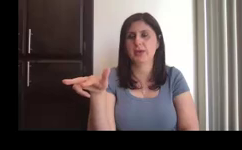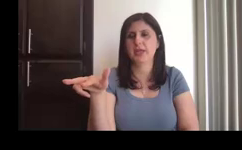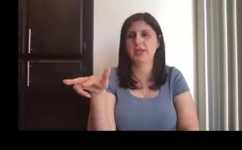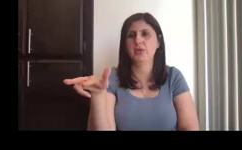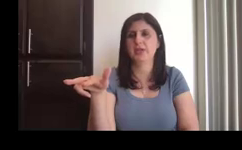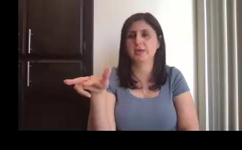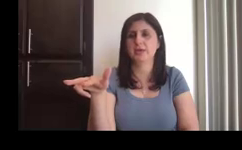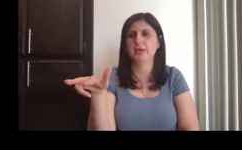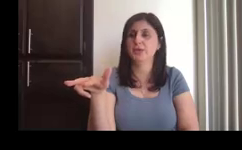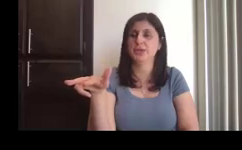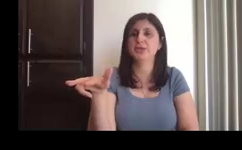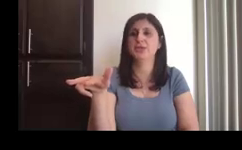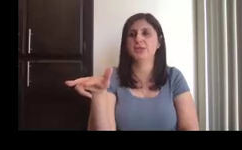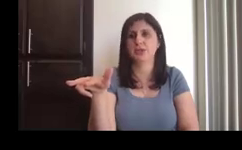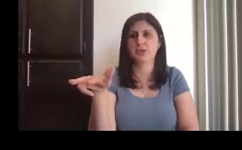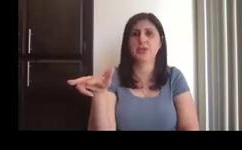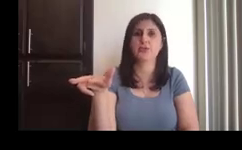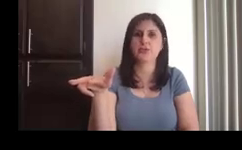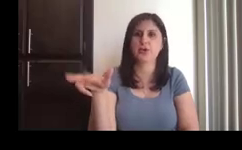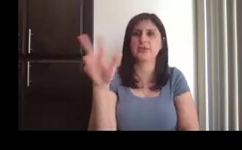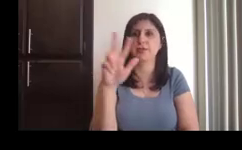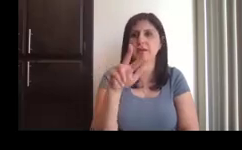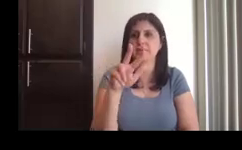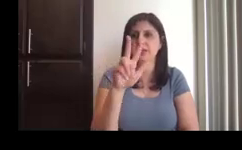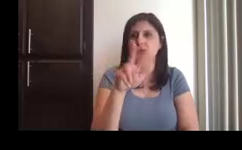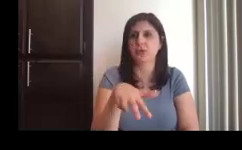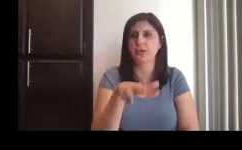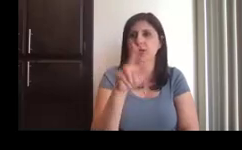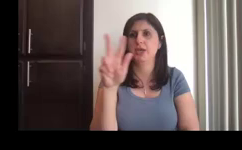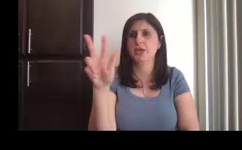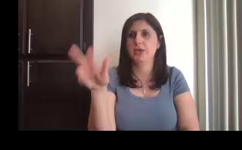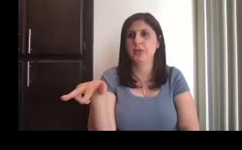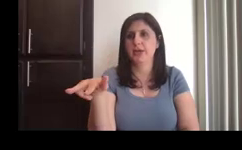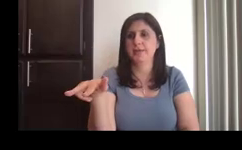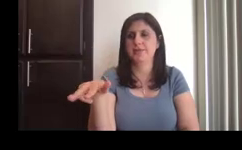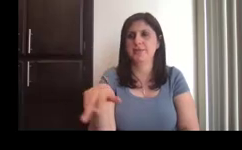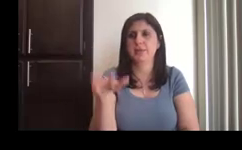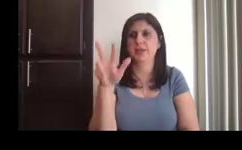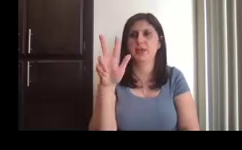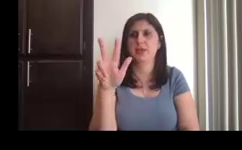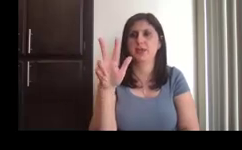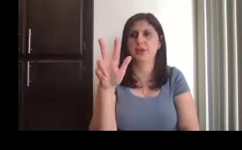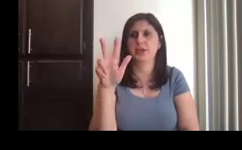33. So anything with a double number, 22, 33, 44, you have to balance it. So 33,